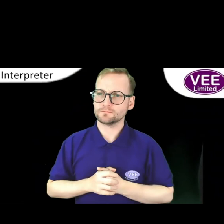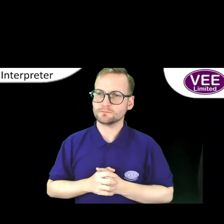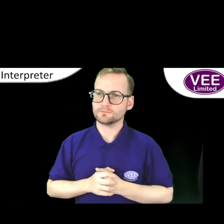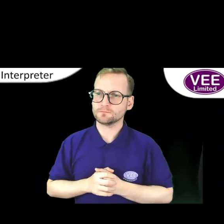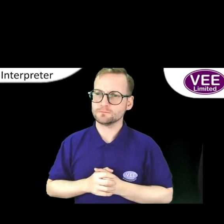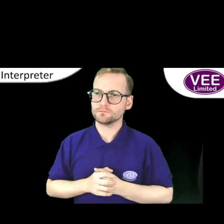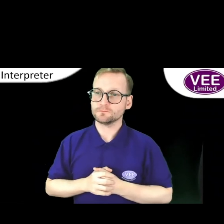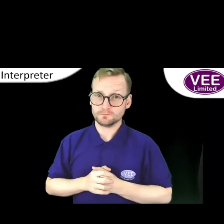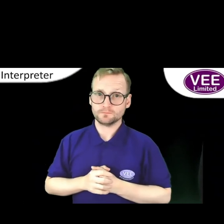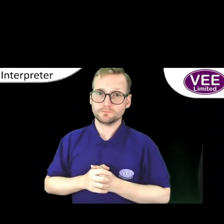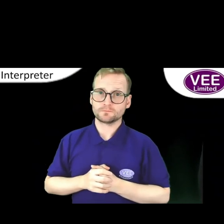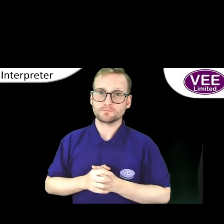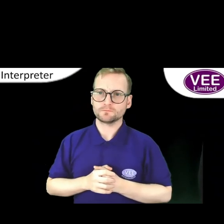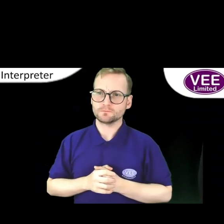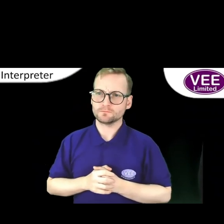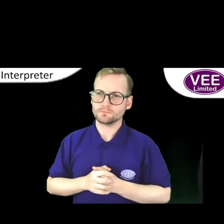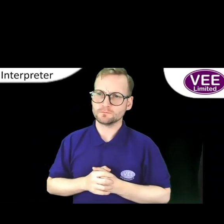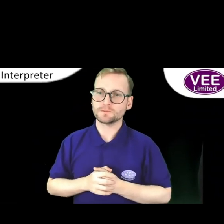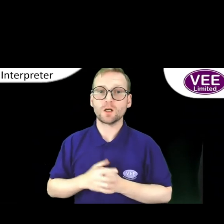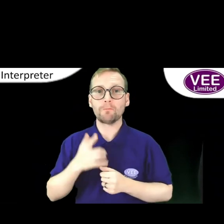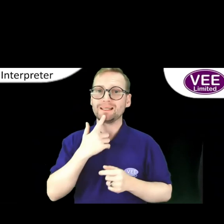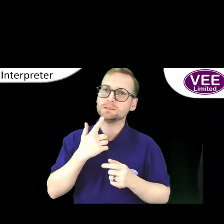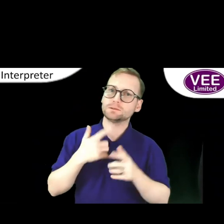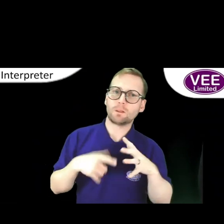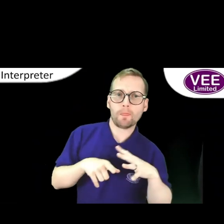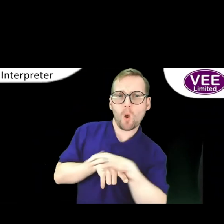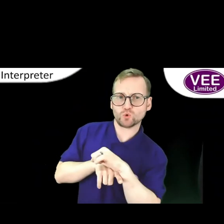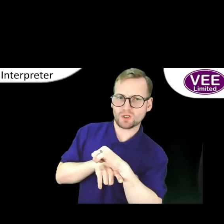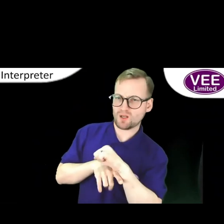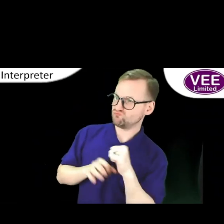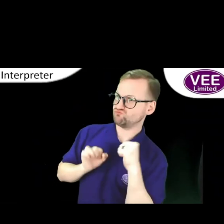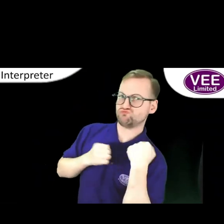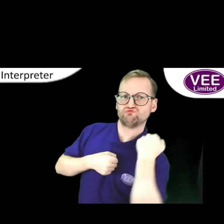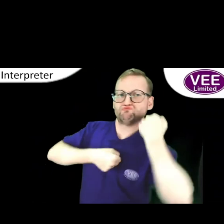And the local communities, the poachers, put up resistance to being forced off the land.